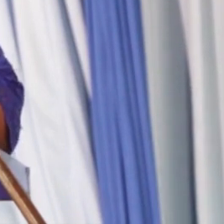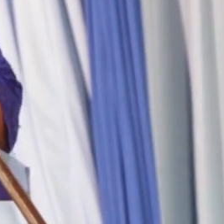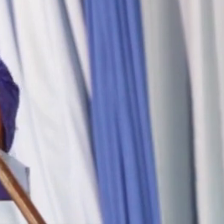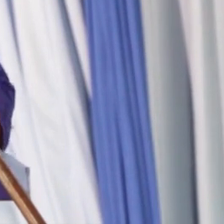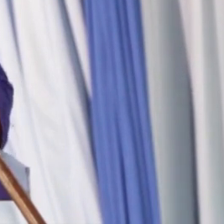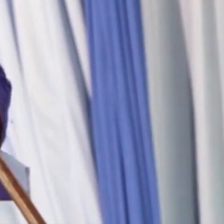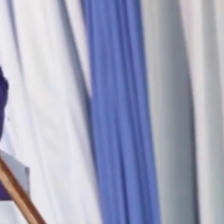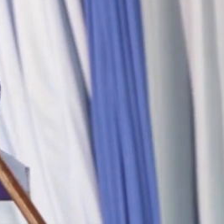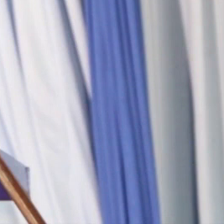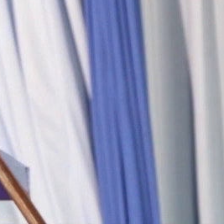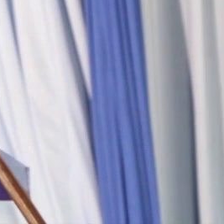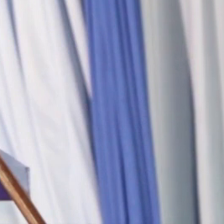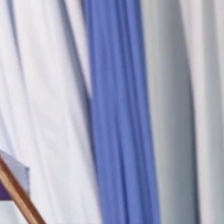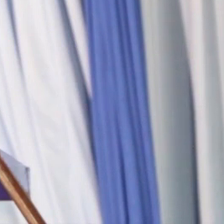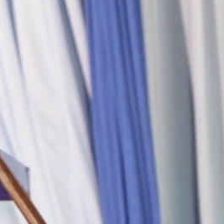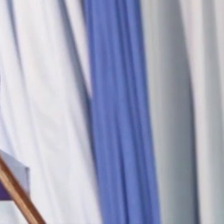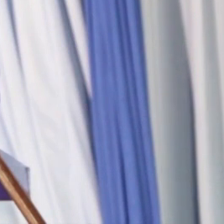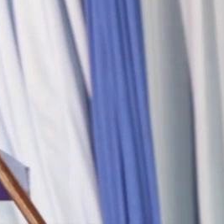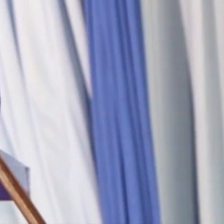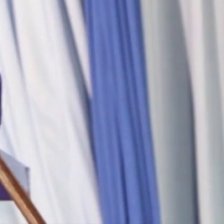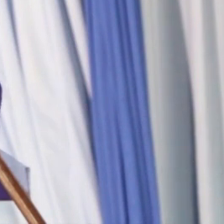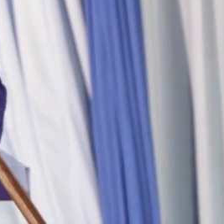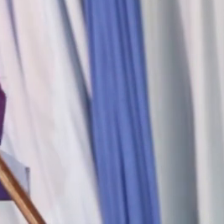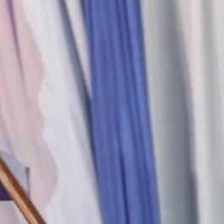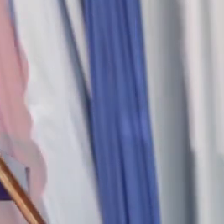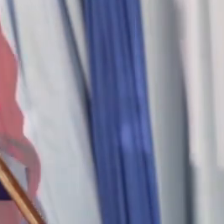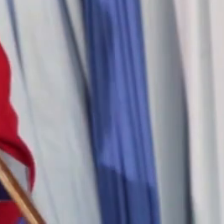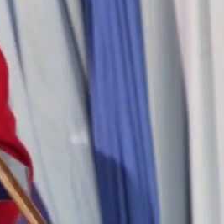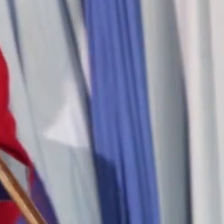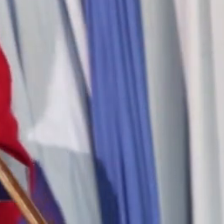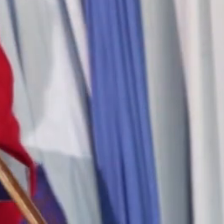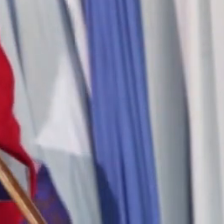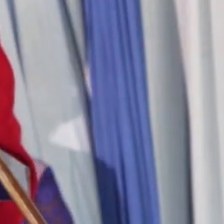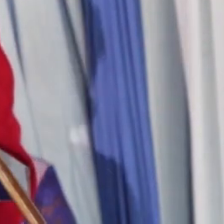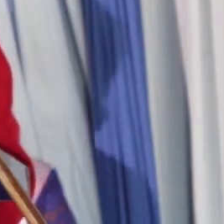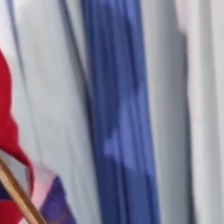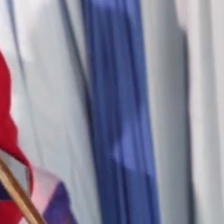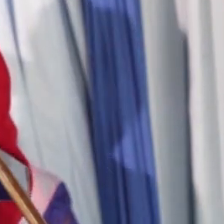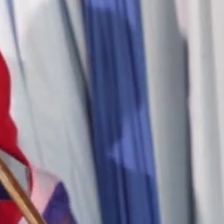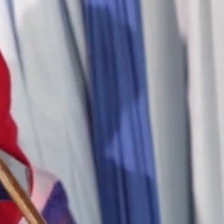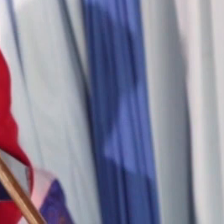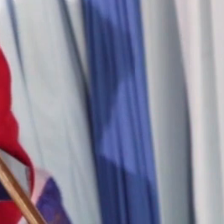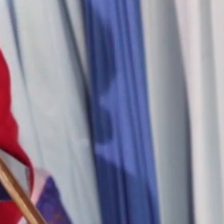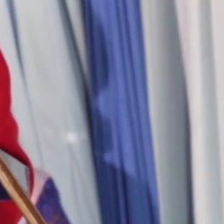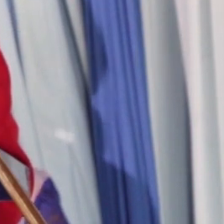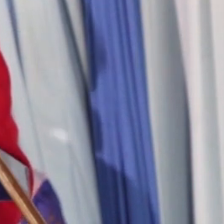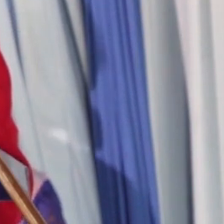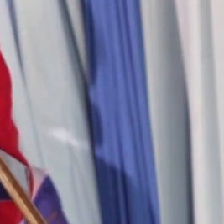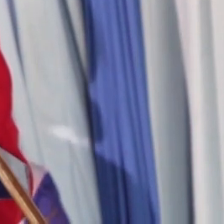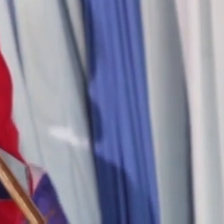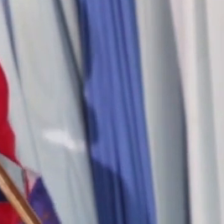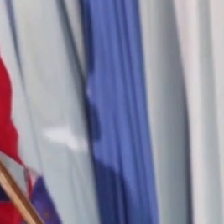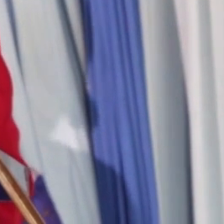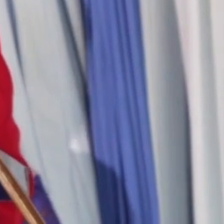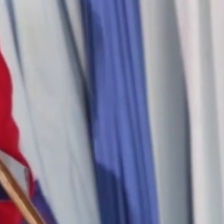reading for us, welcome. Our reading this morning comes from the book of